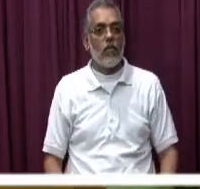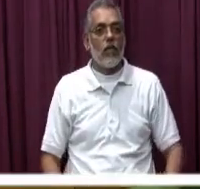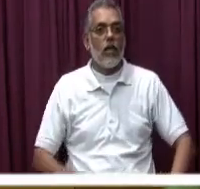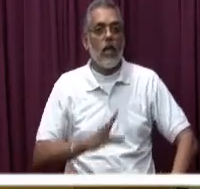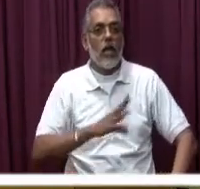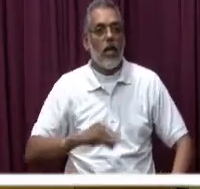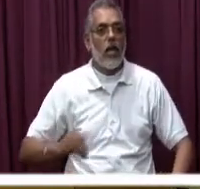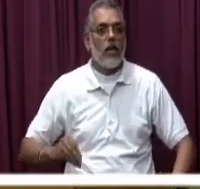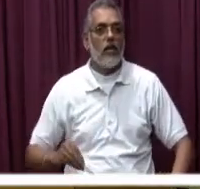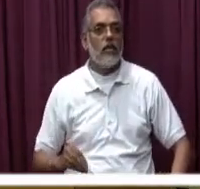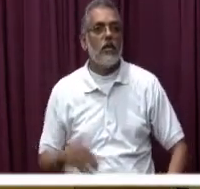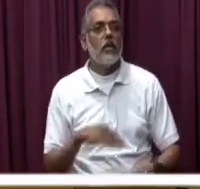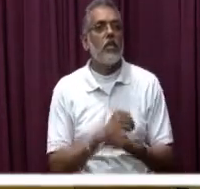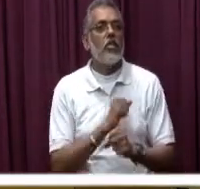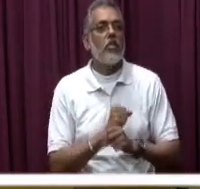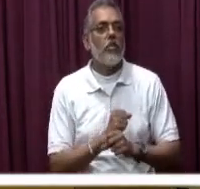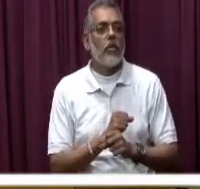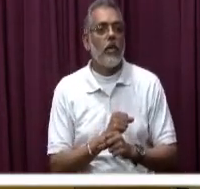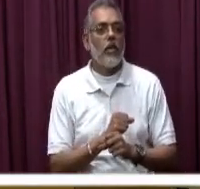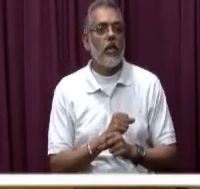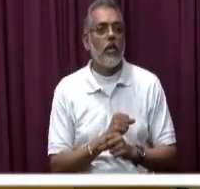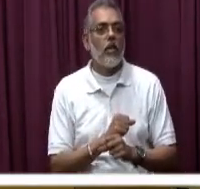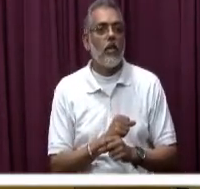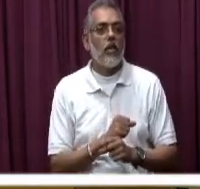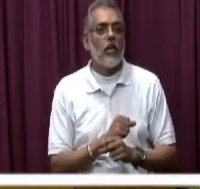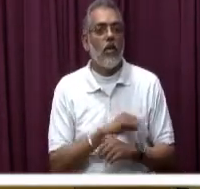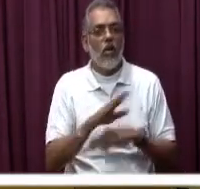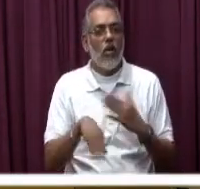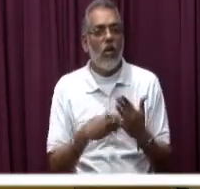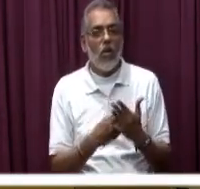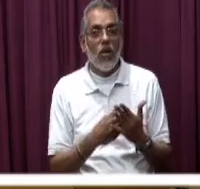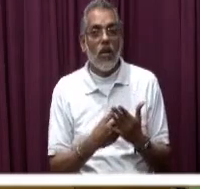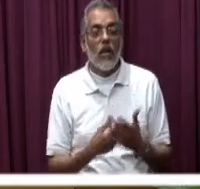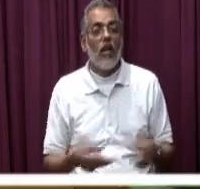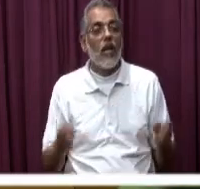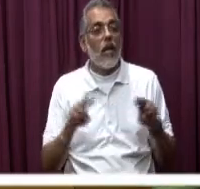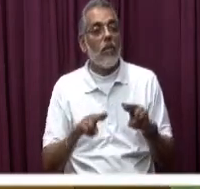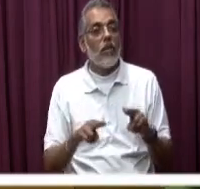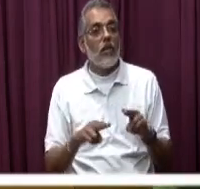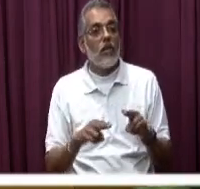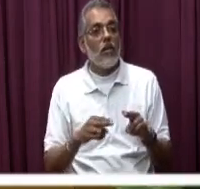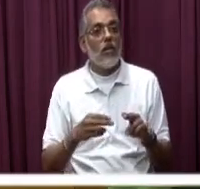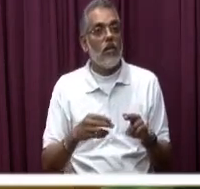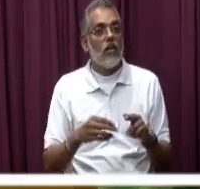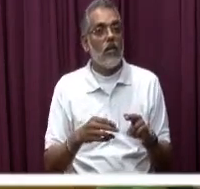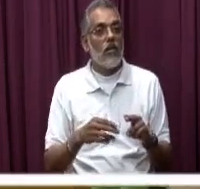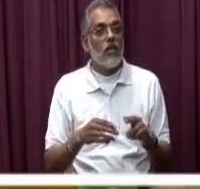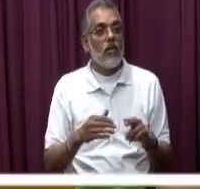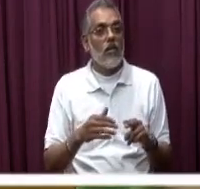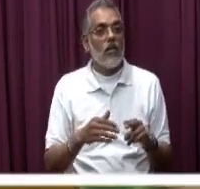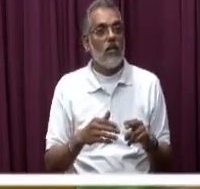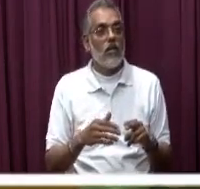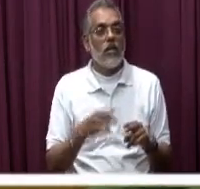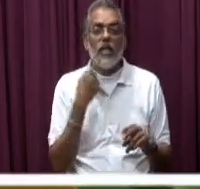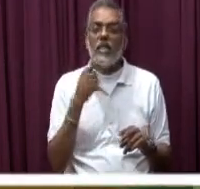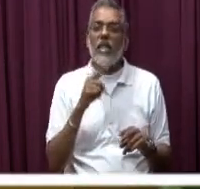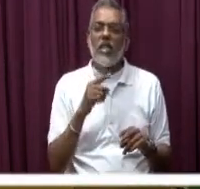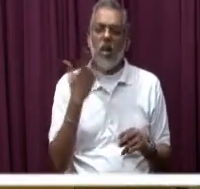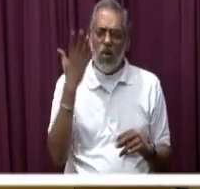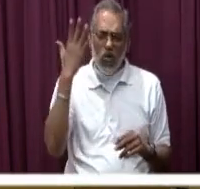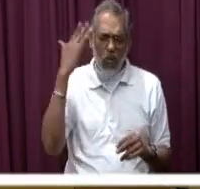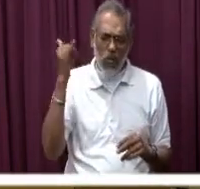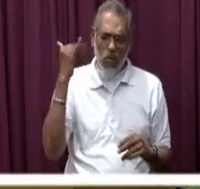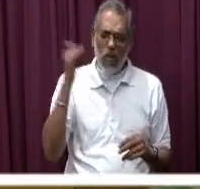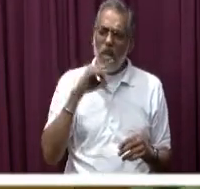And to make the point even bigger, he says, you know, you worry about what? We were you worried about a